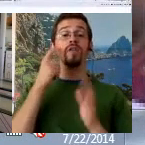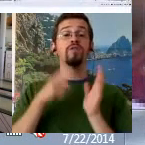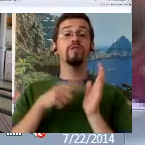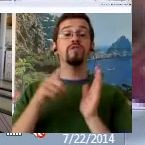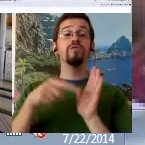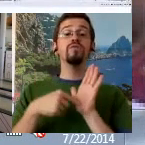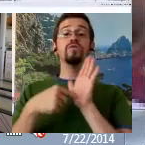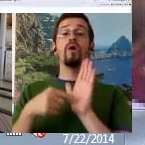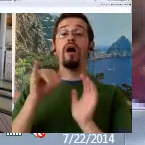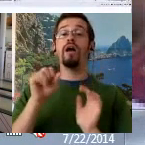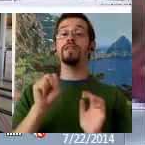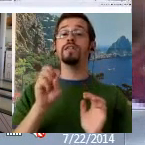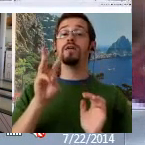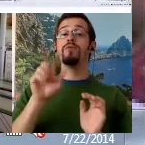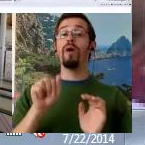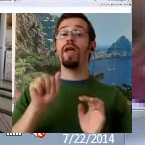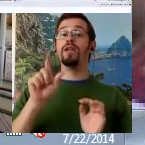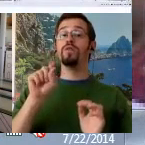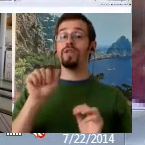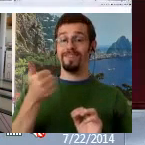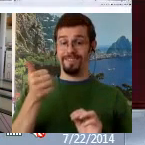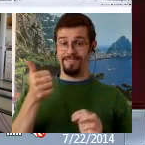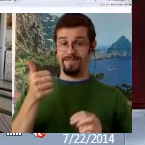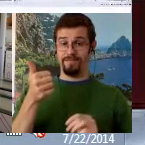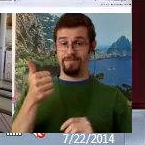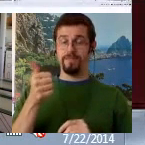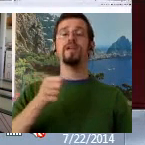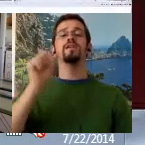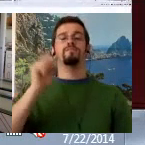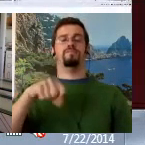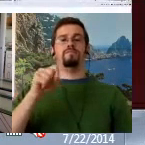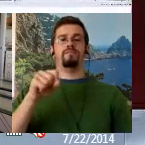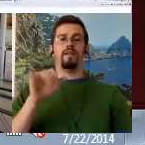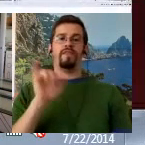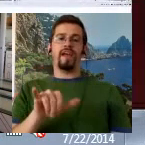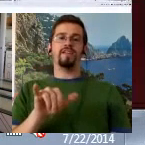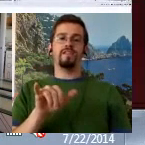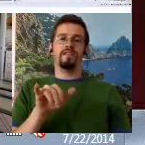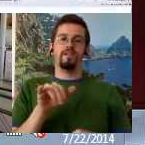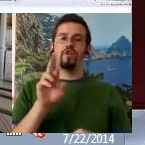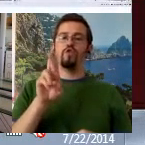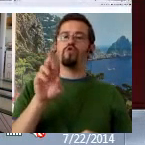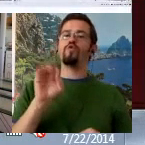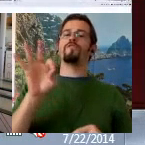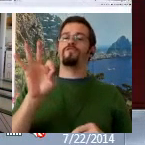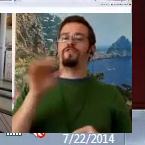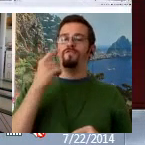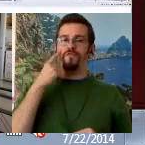ISWA 2010. Yes, this is the font reference. It's on